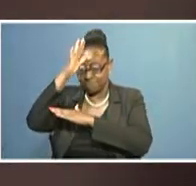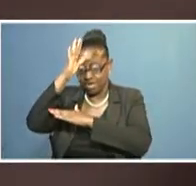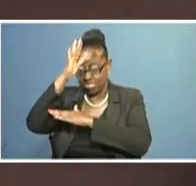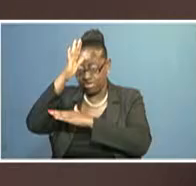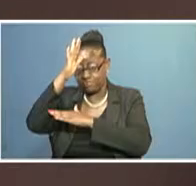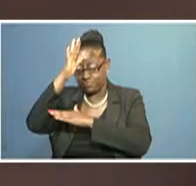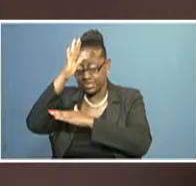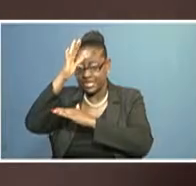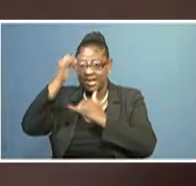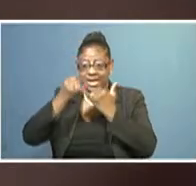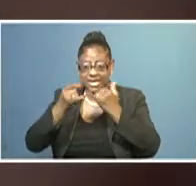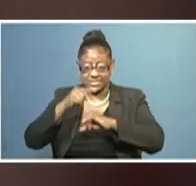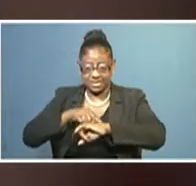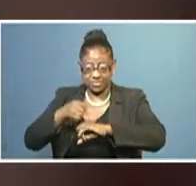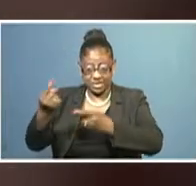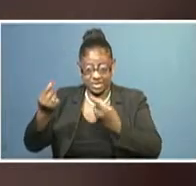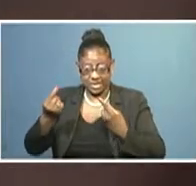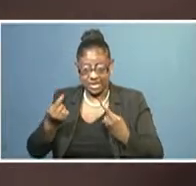he